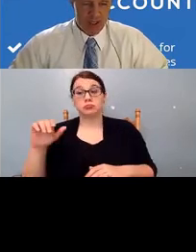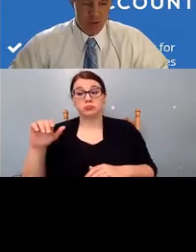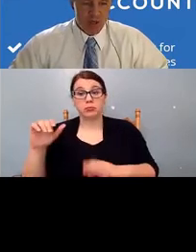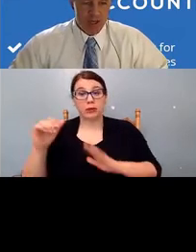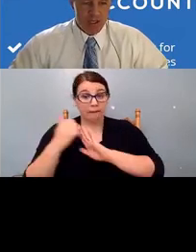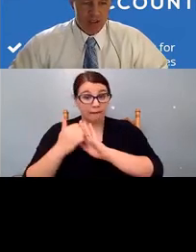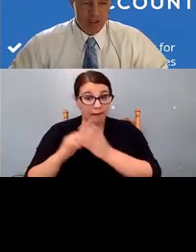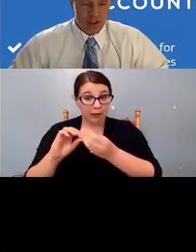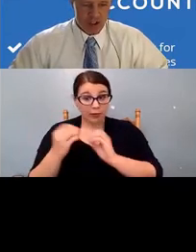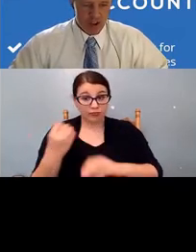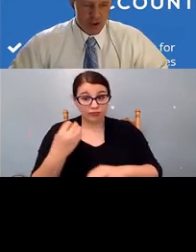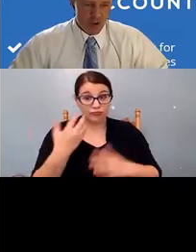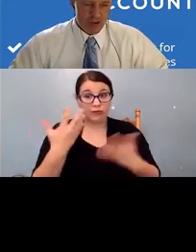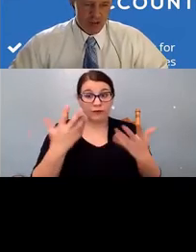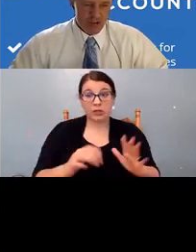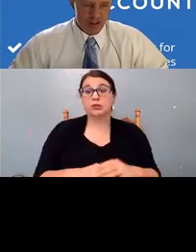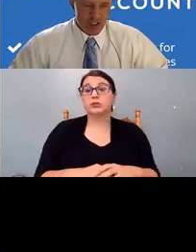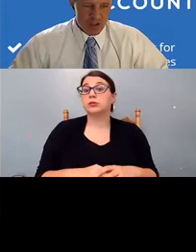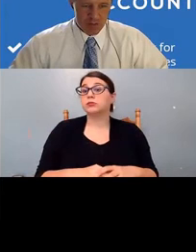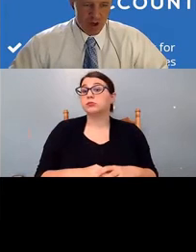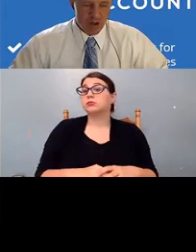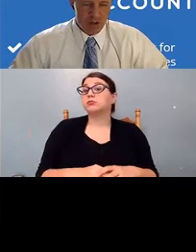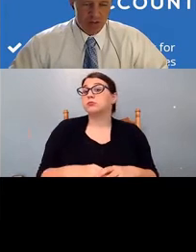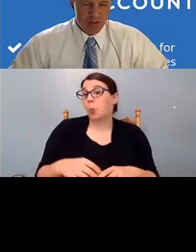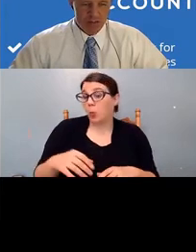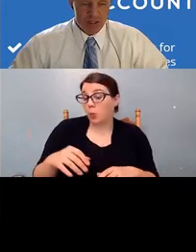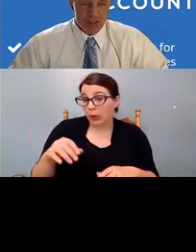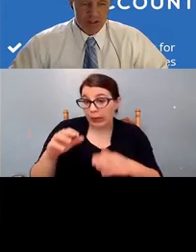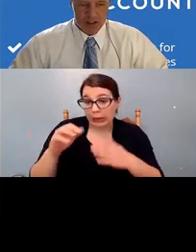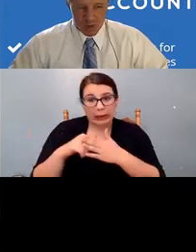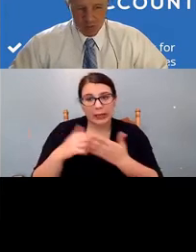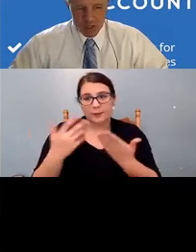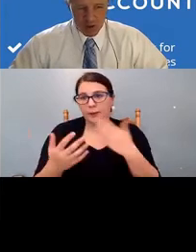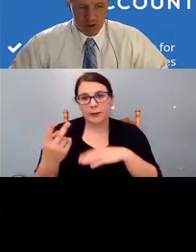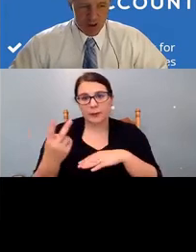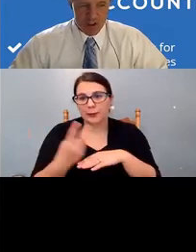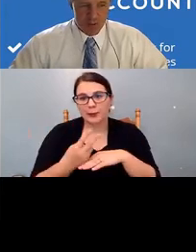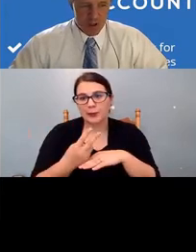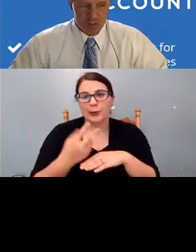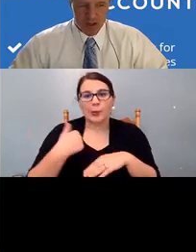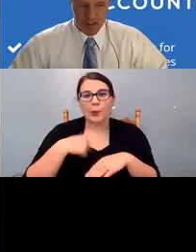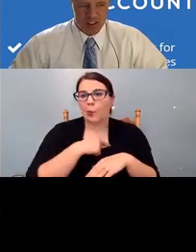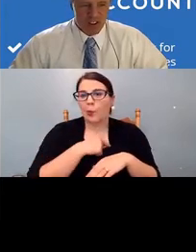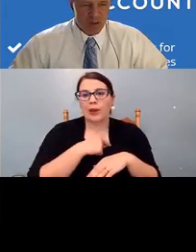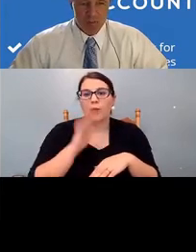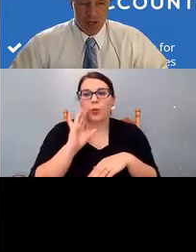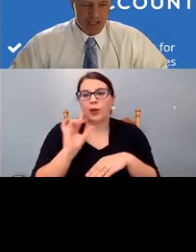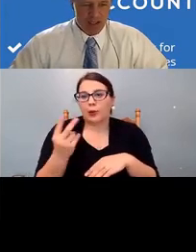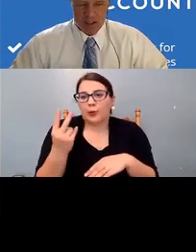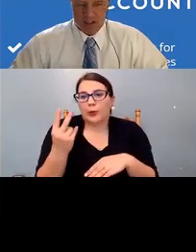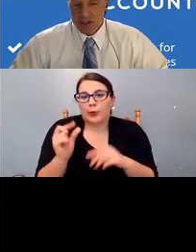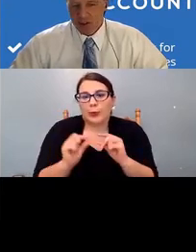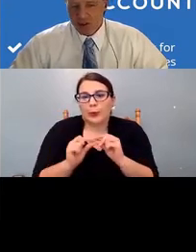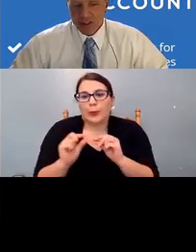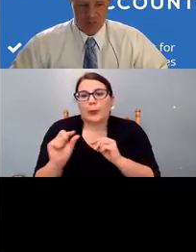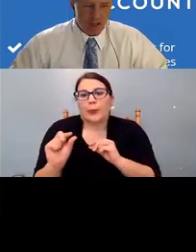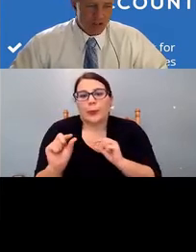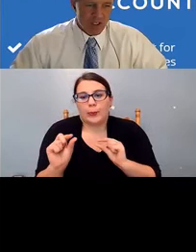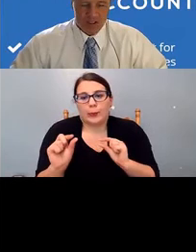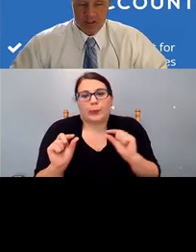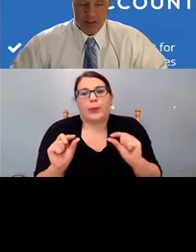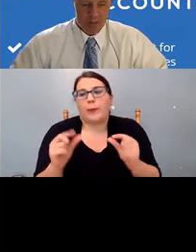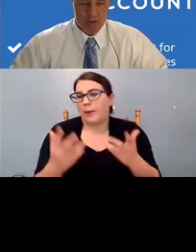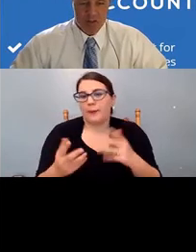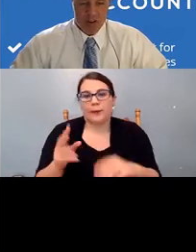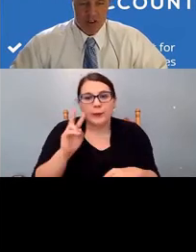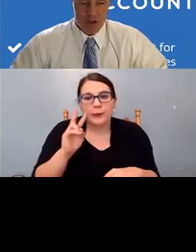days, they will make 2 very small, that's the word micro, very small deposits. These are going to be pennies, you know, 2 cents, 5